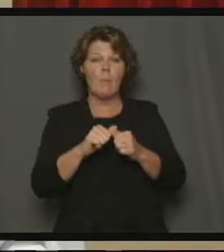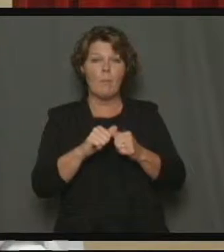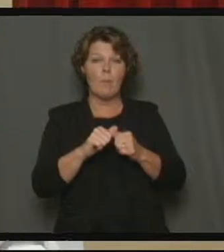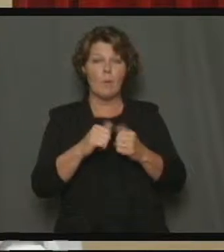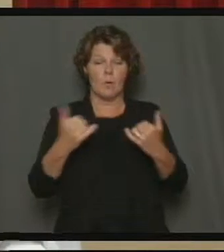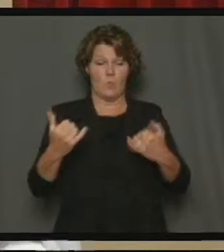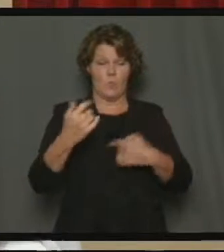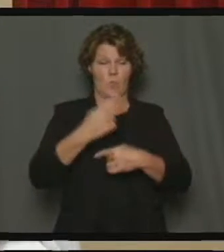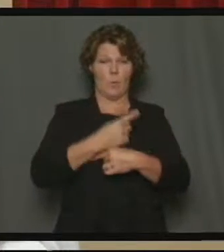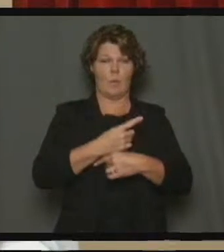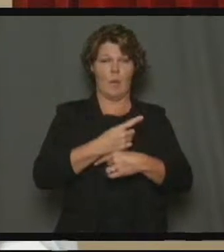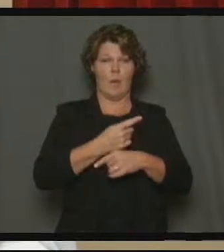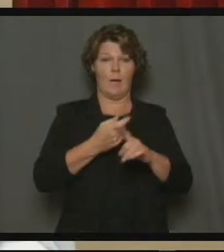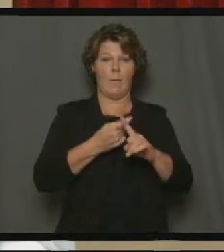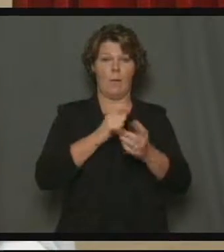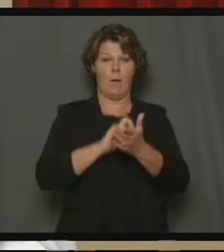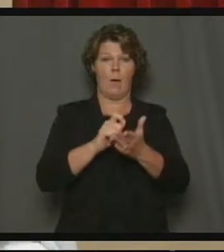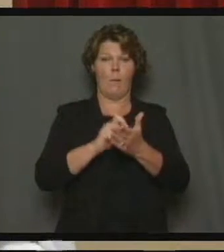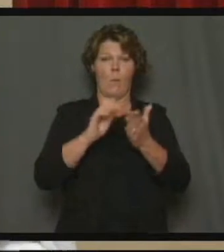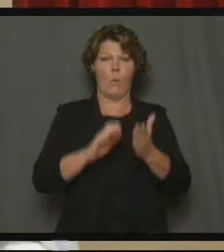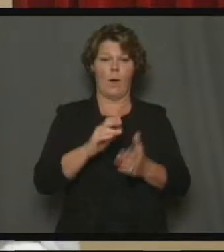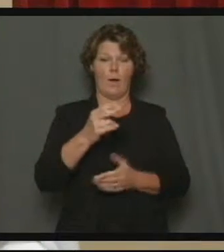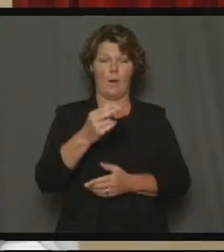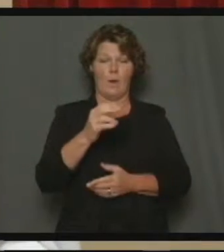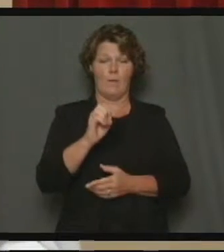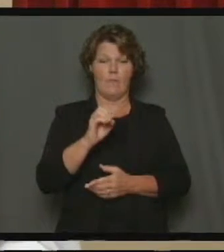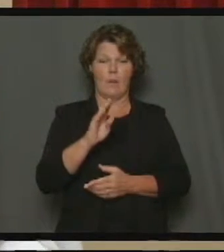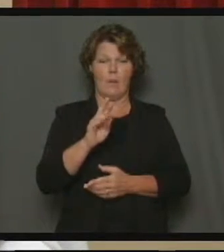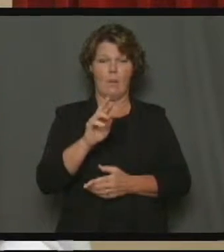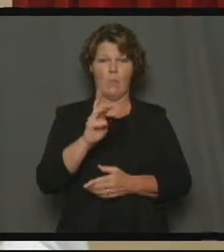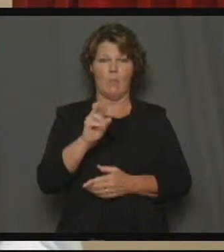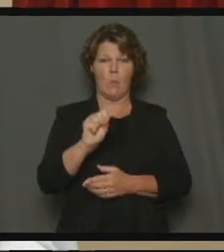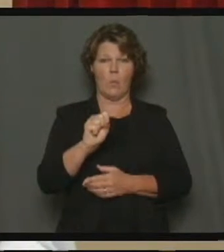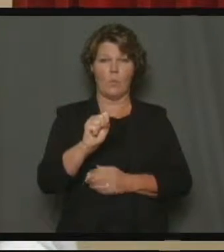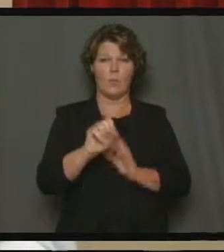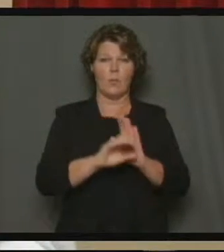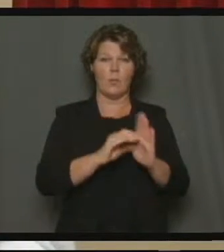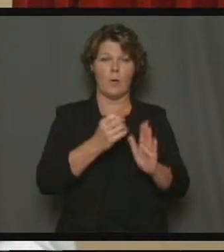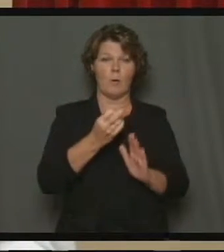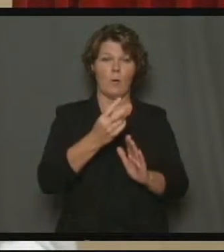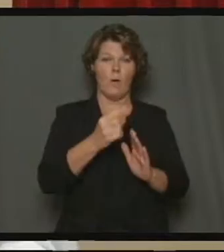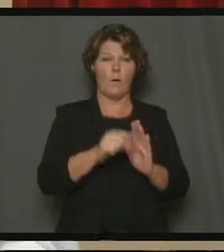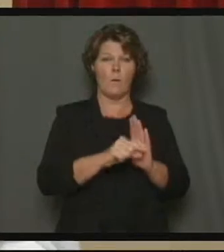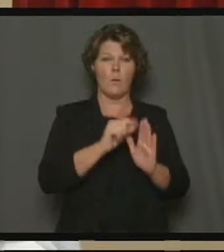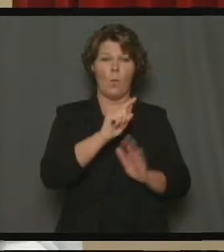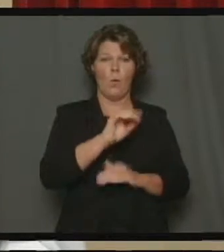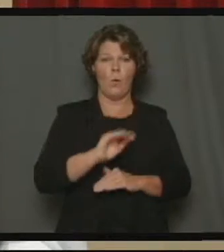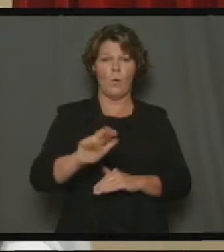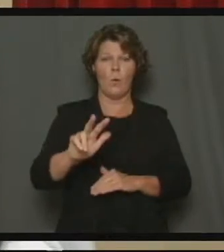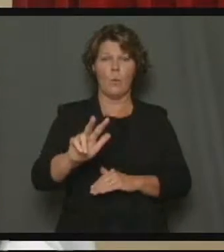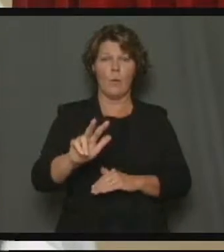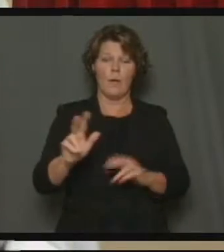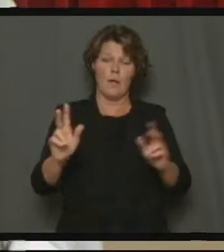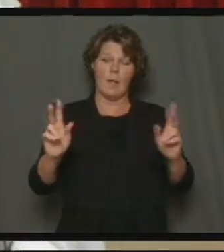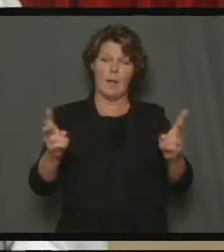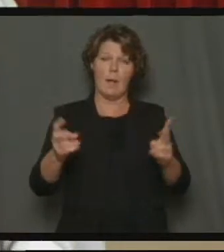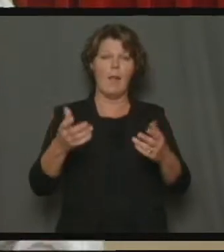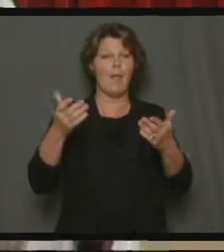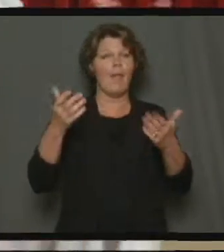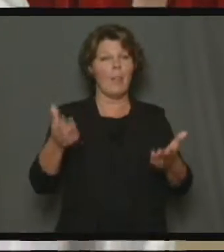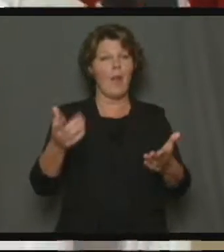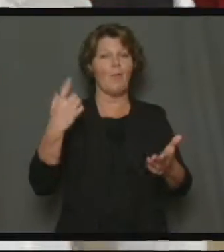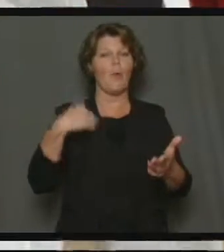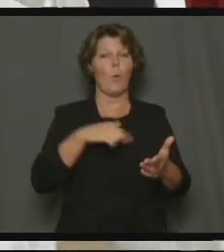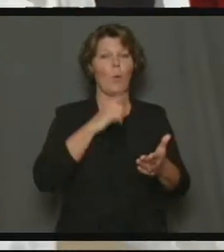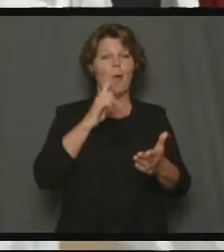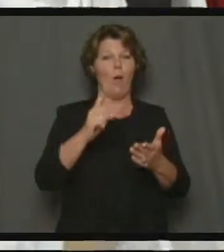today from the writer of Hebrews, chapter 12, again verses 1 through 3, who says today, "Therefore, since we